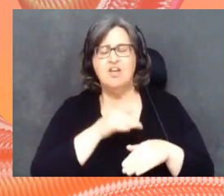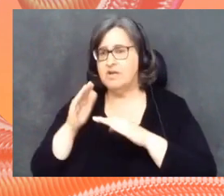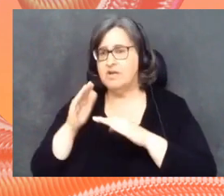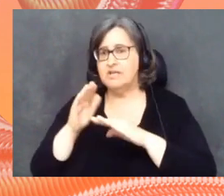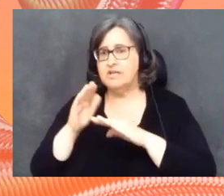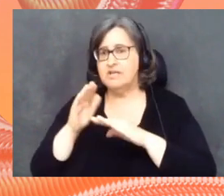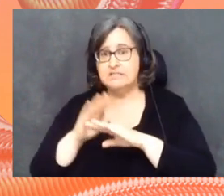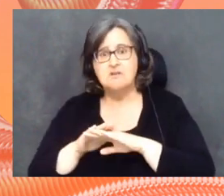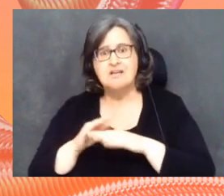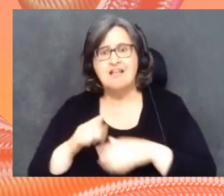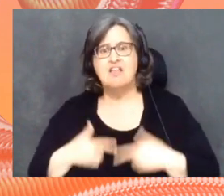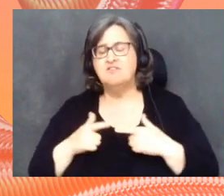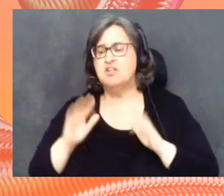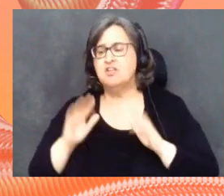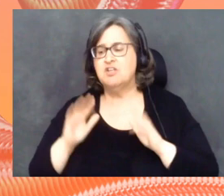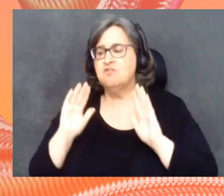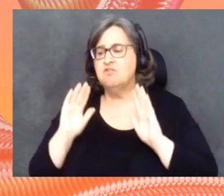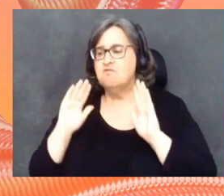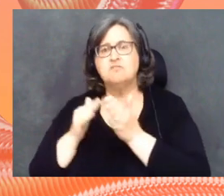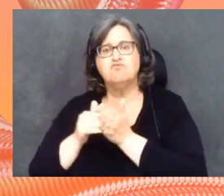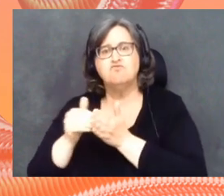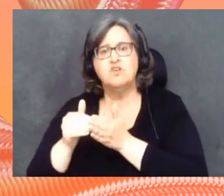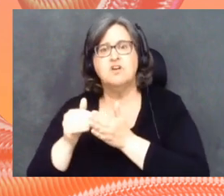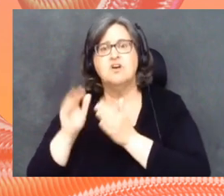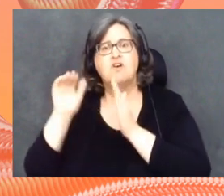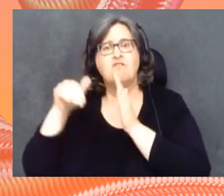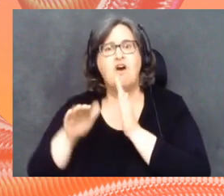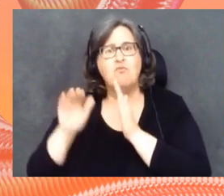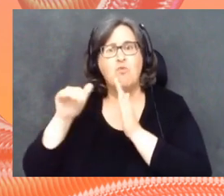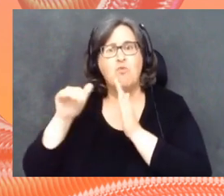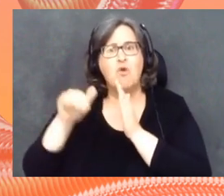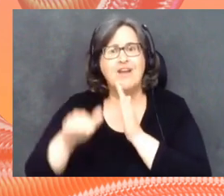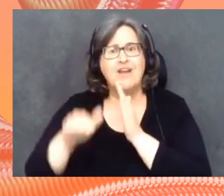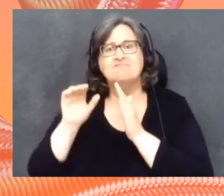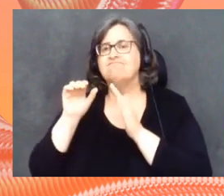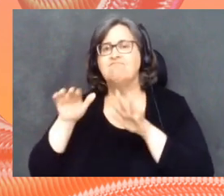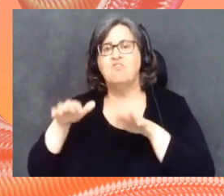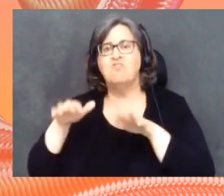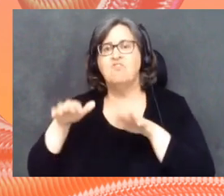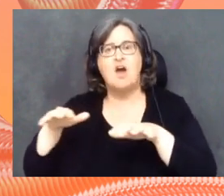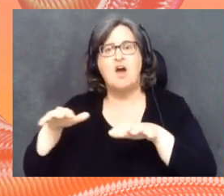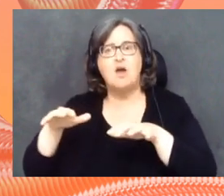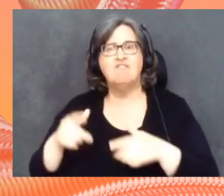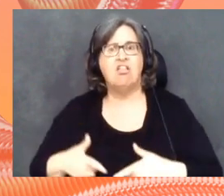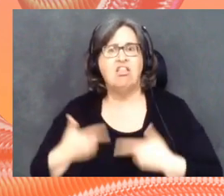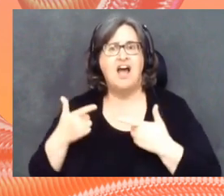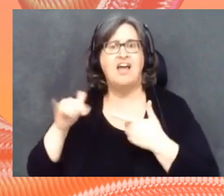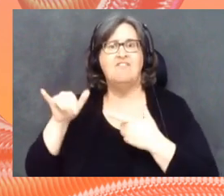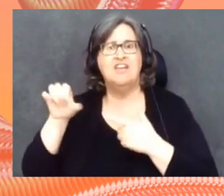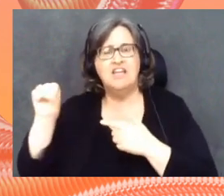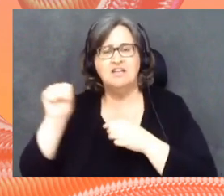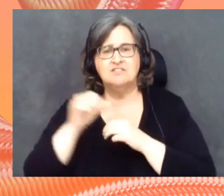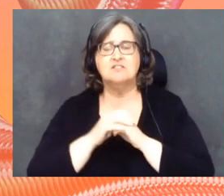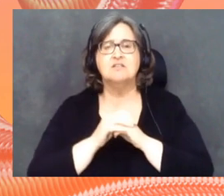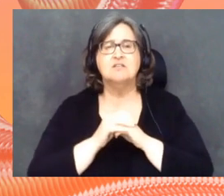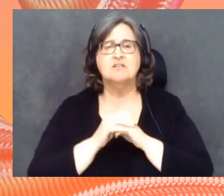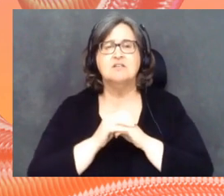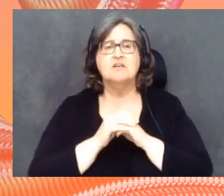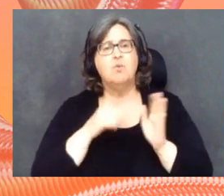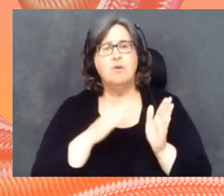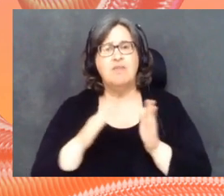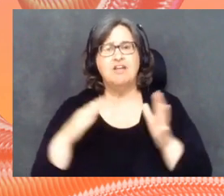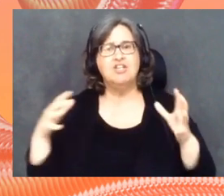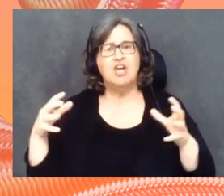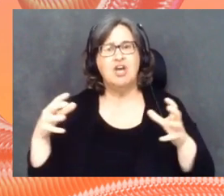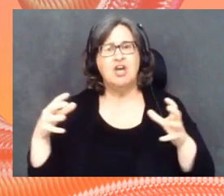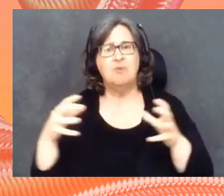in a frequency of yes, like what is the vibration of aliveness for both of us. And we were planning to all come back together